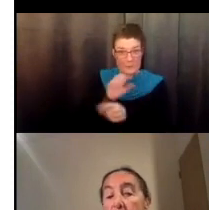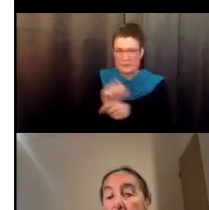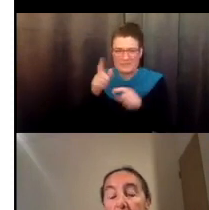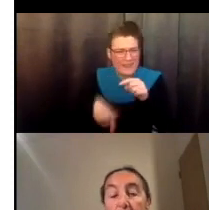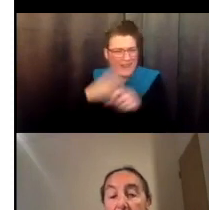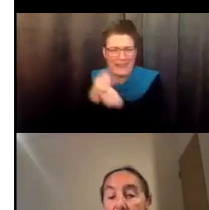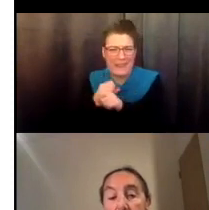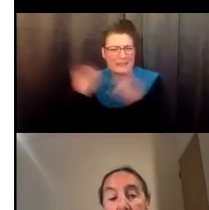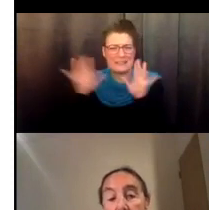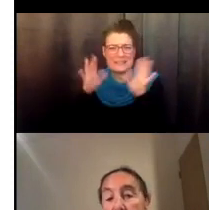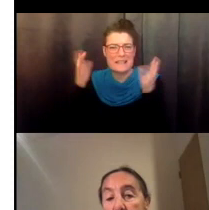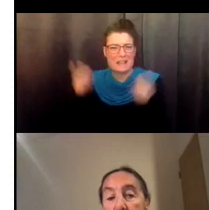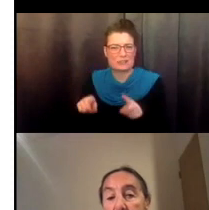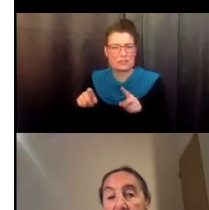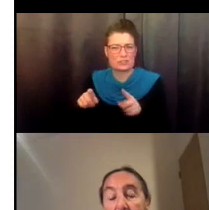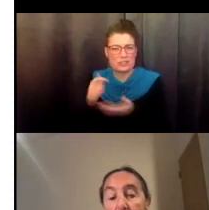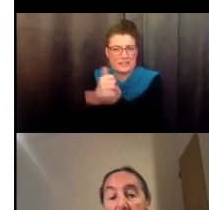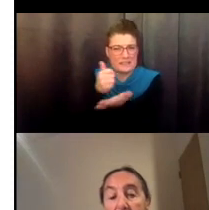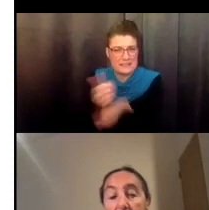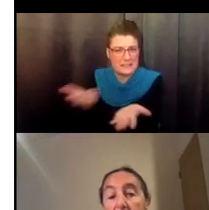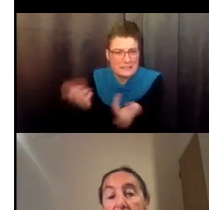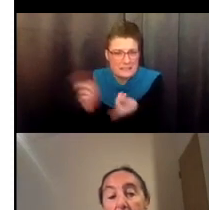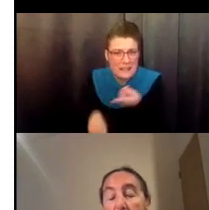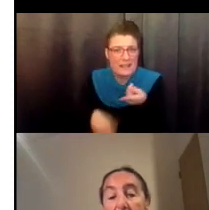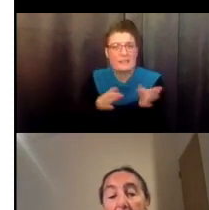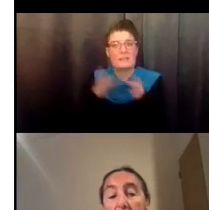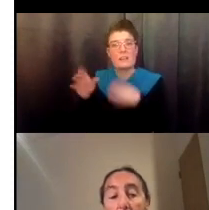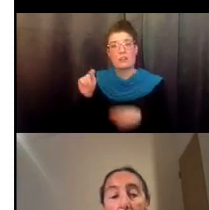more vulnerable to the impacts on fisheries and farming.